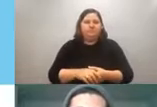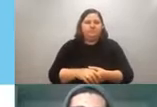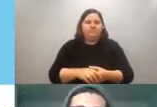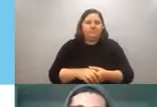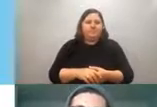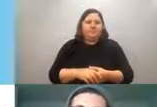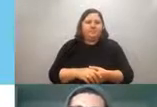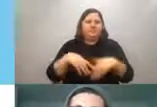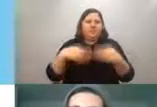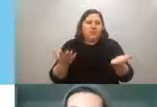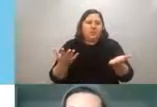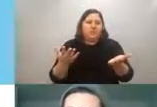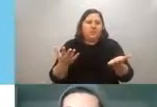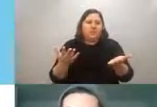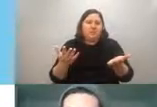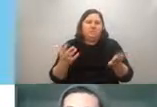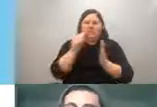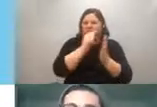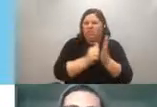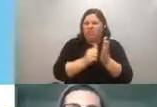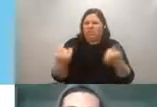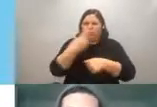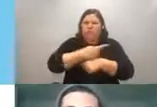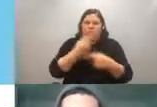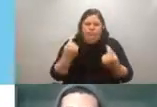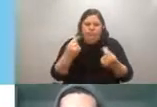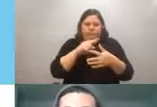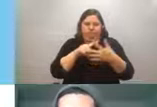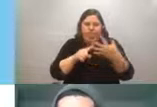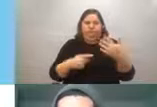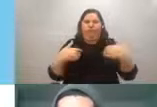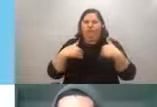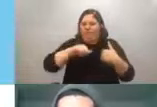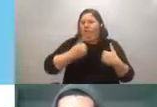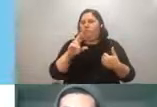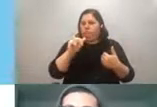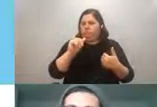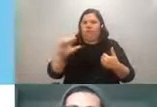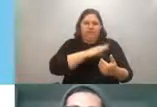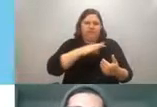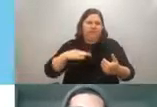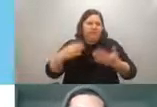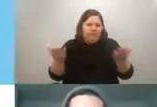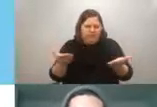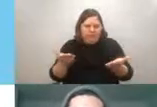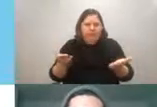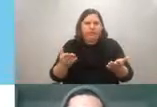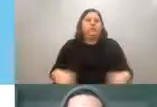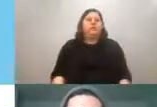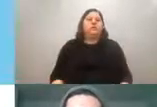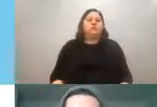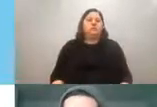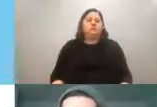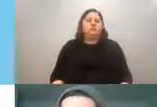so here's just in our agenda um we other we have other rack staff present with us um so